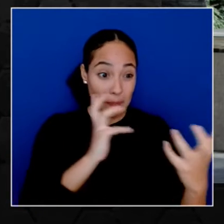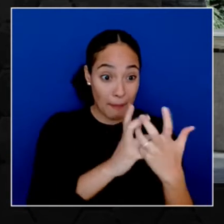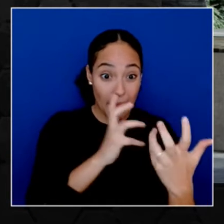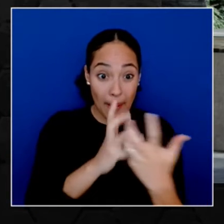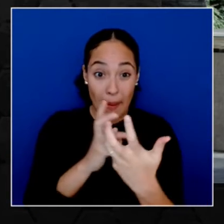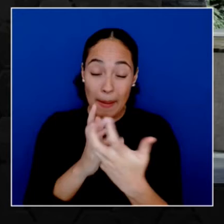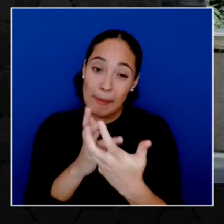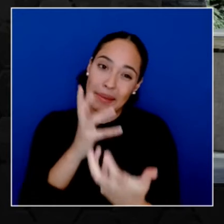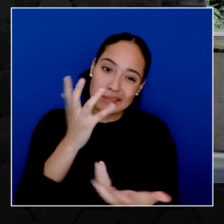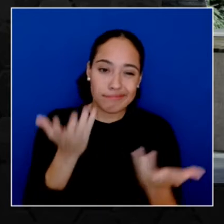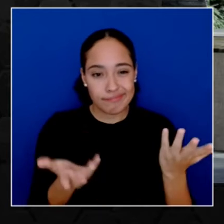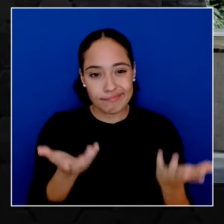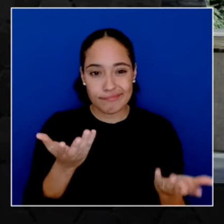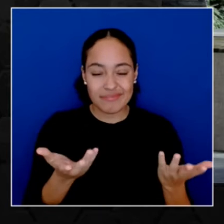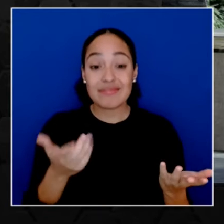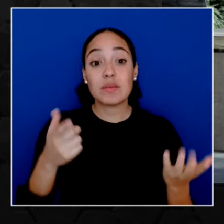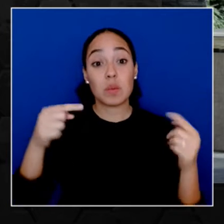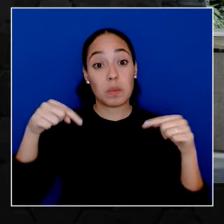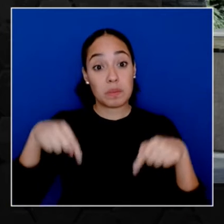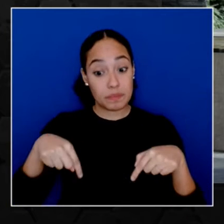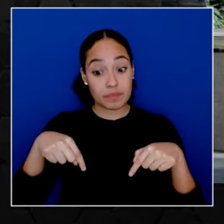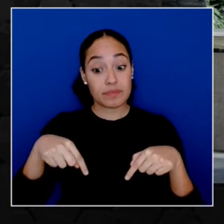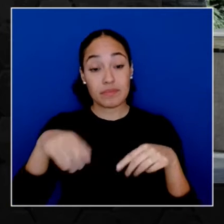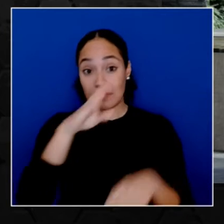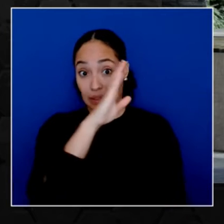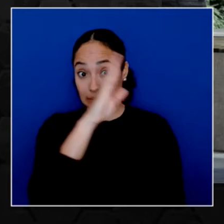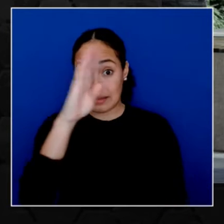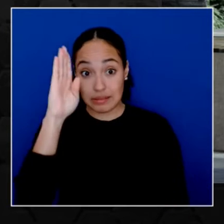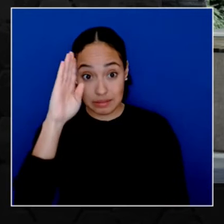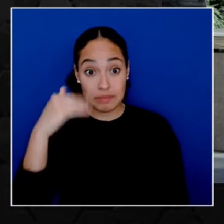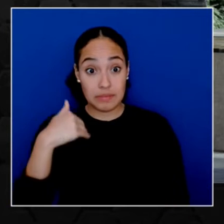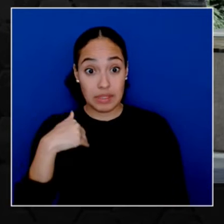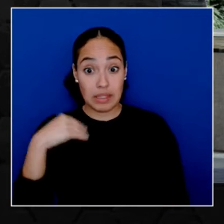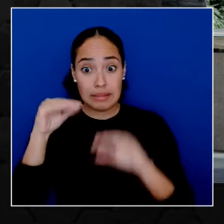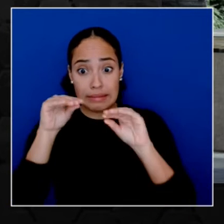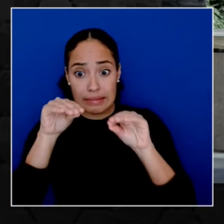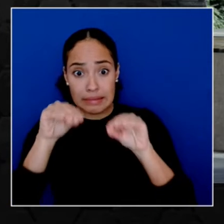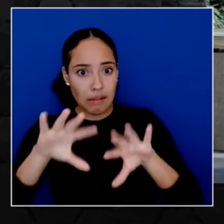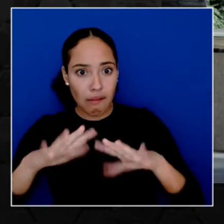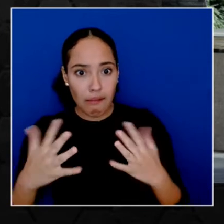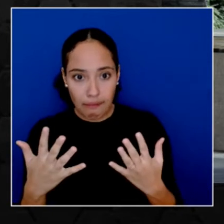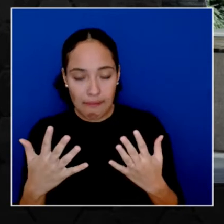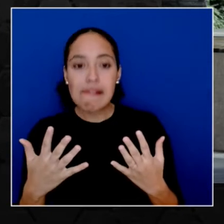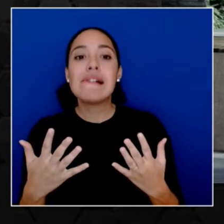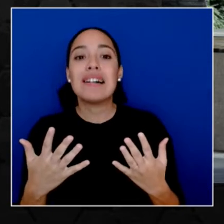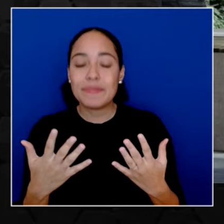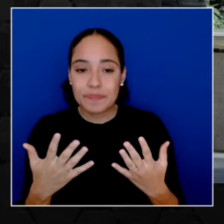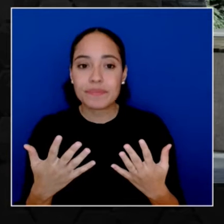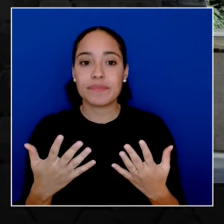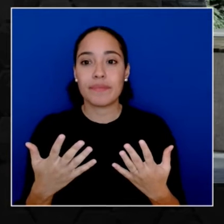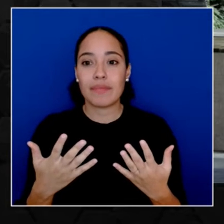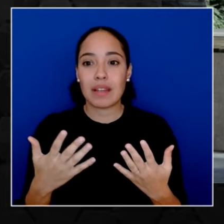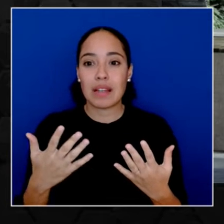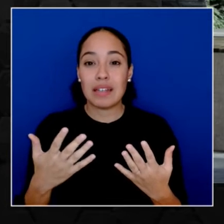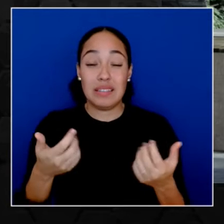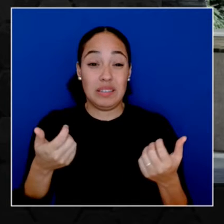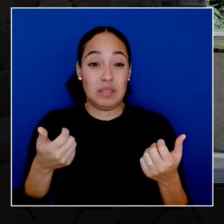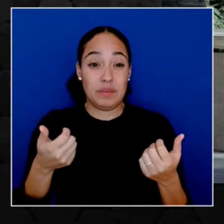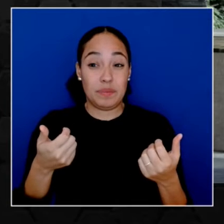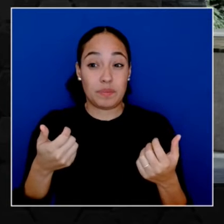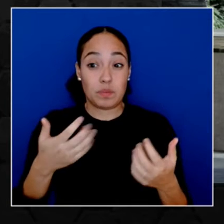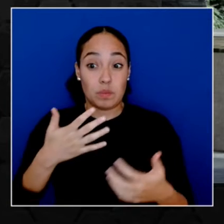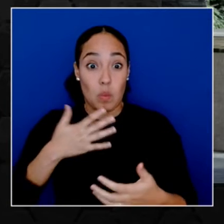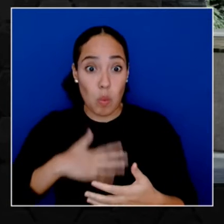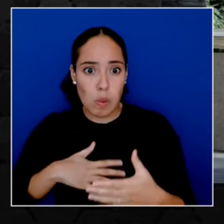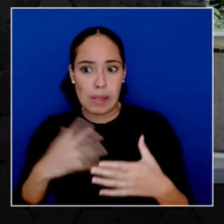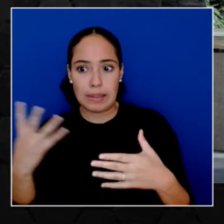we try to have a mix of all the resources and do something in between that people can benefit according to their